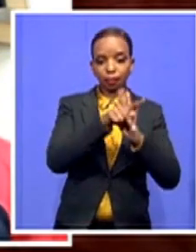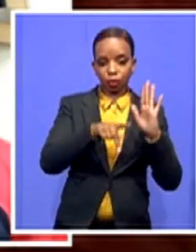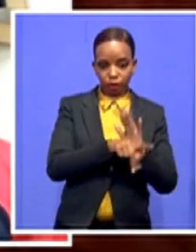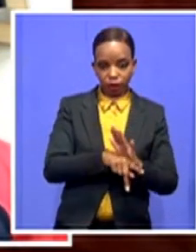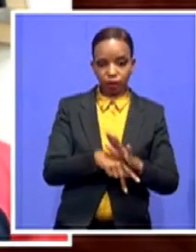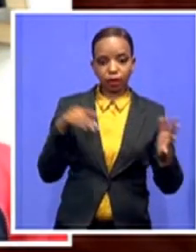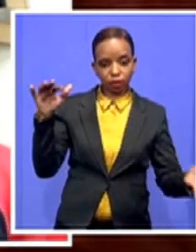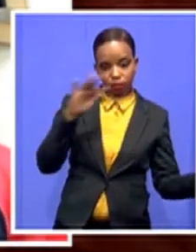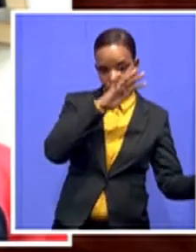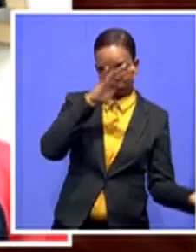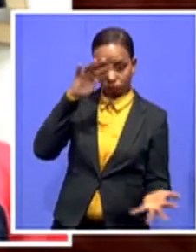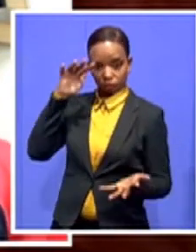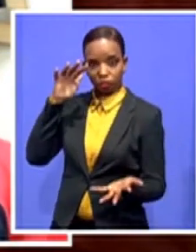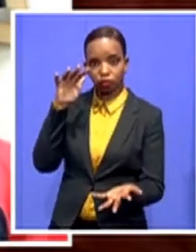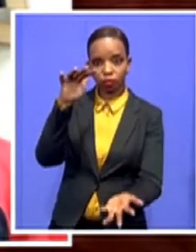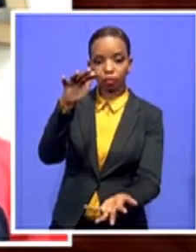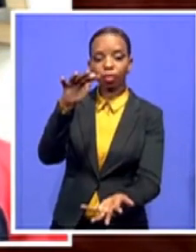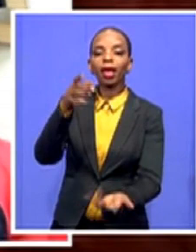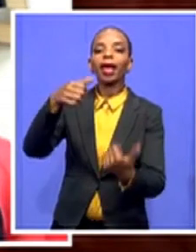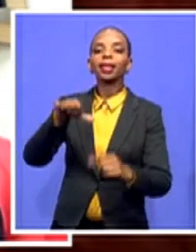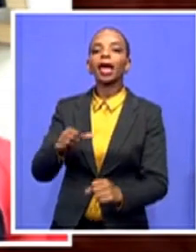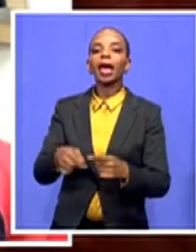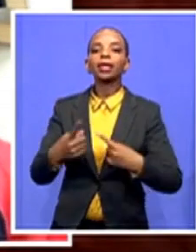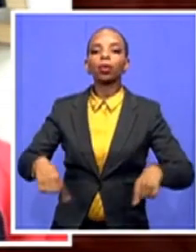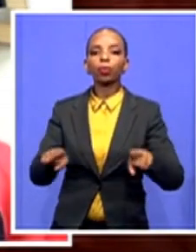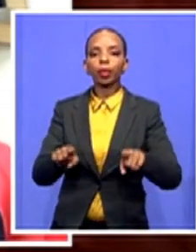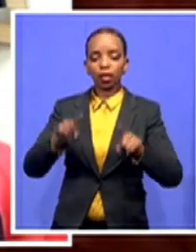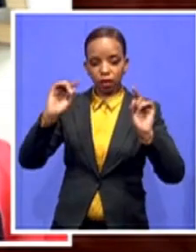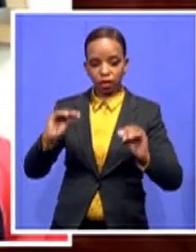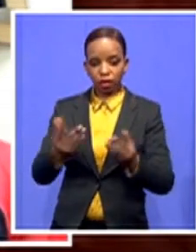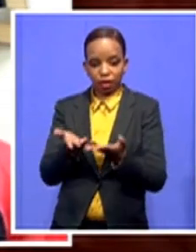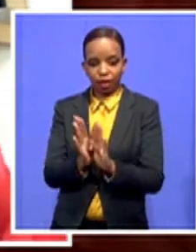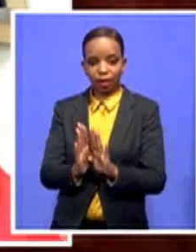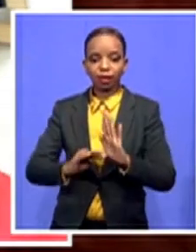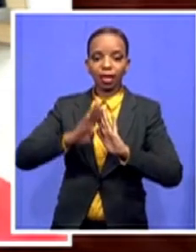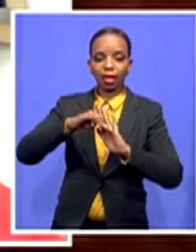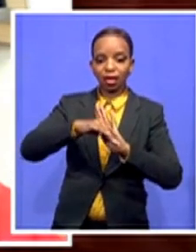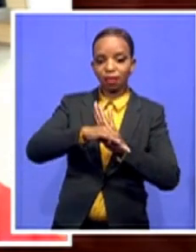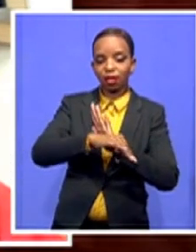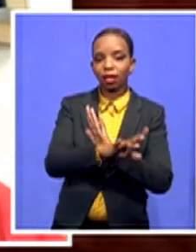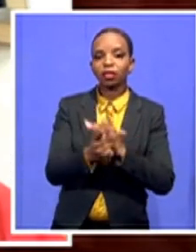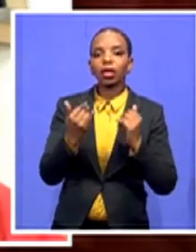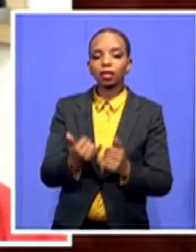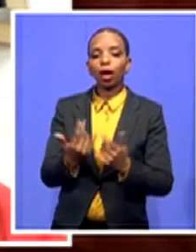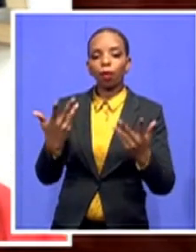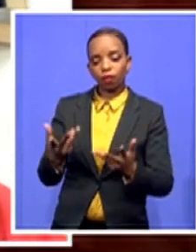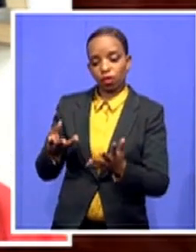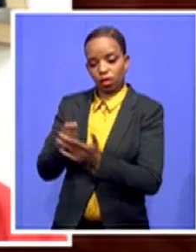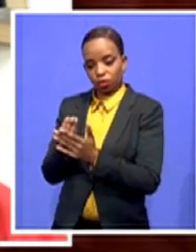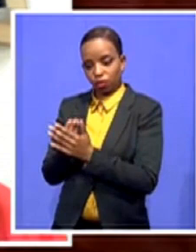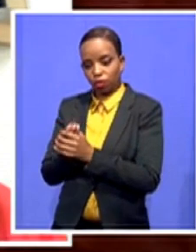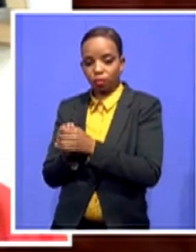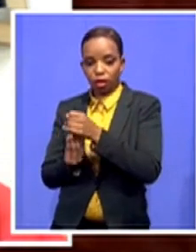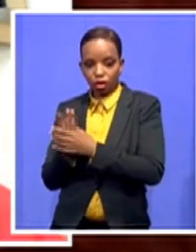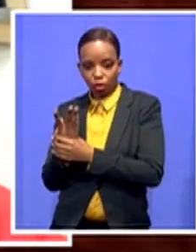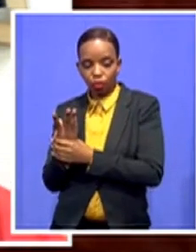with inflation targeting into targeting economic growth as well as employment generation, targeting the